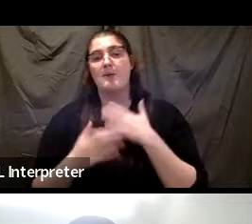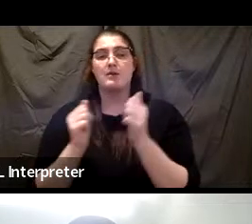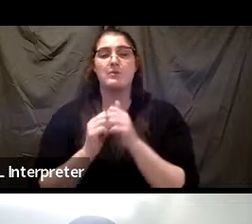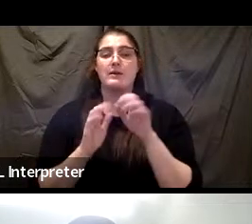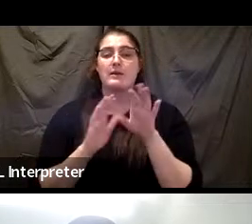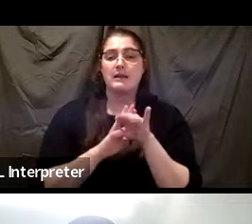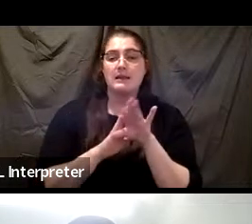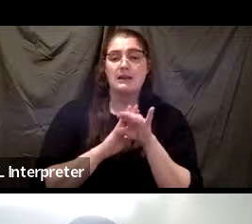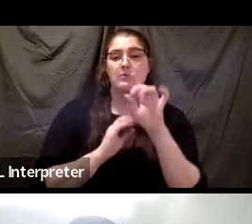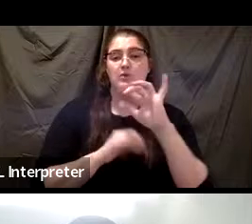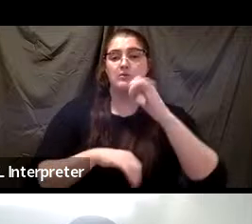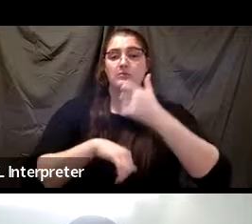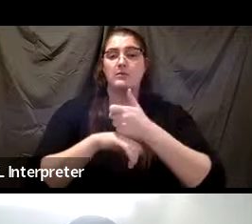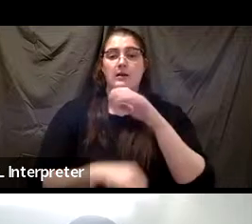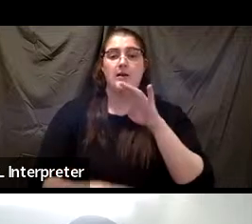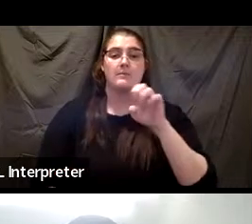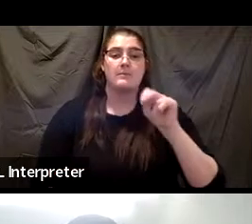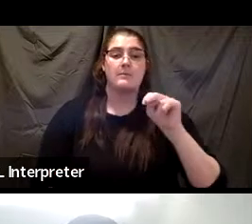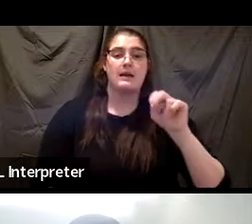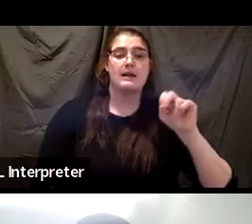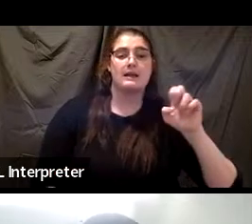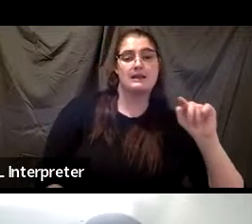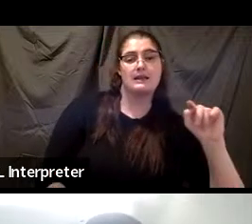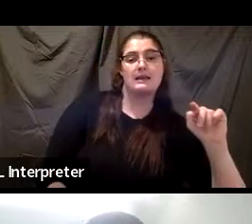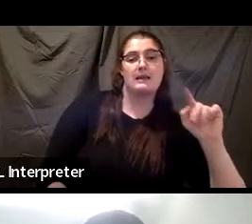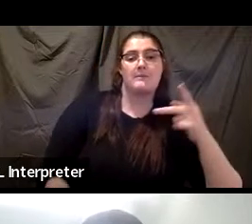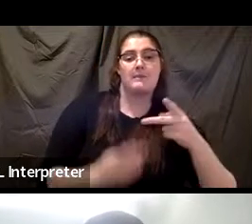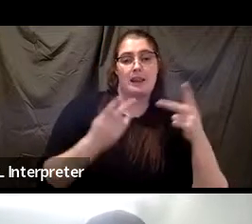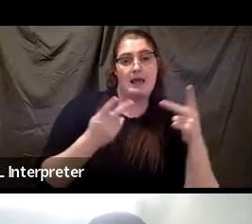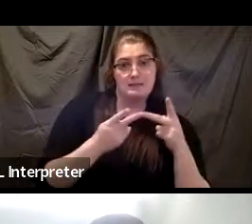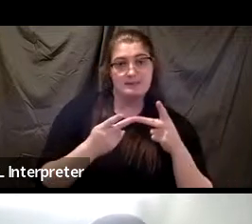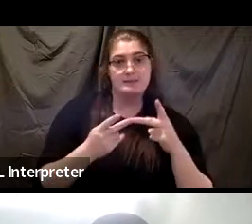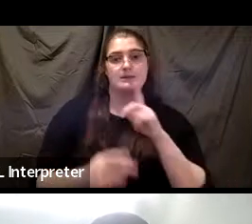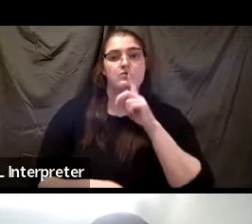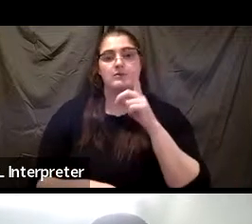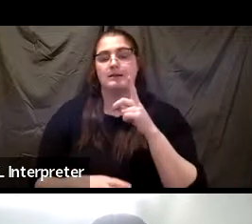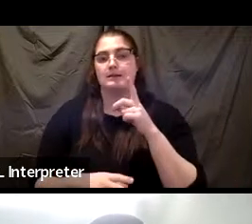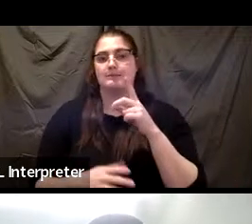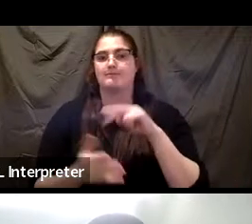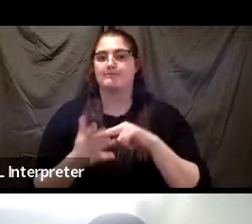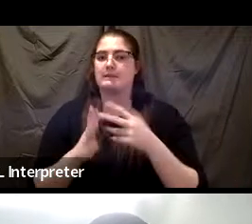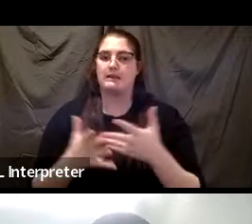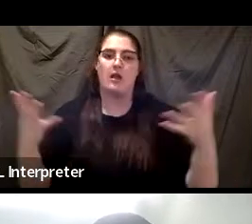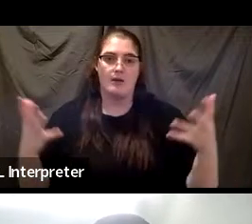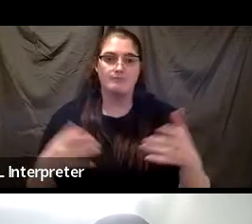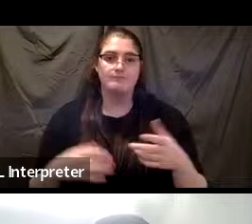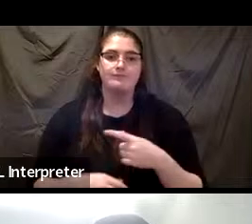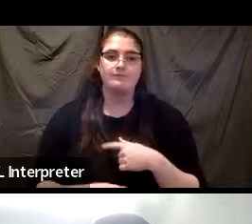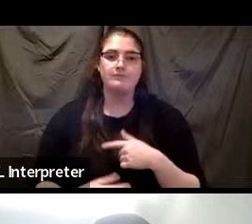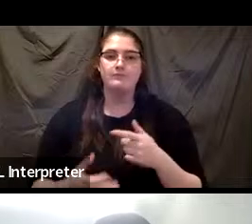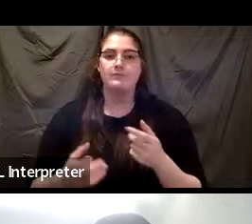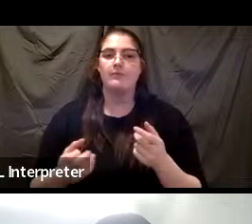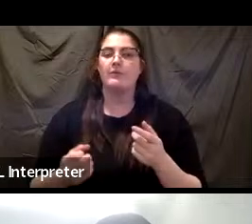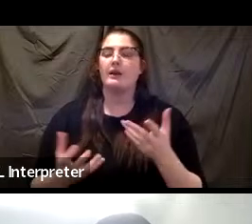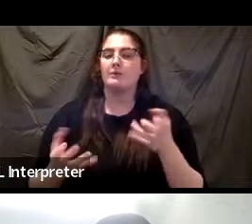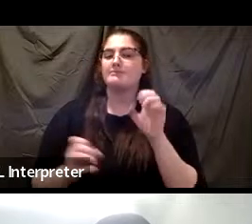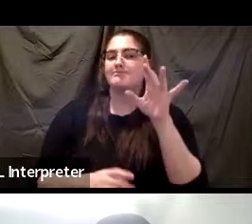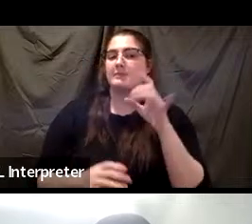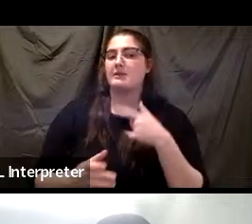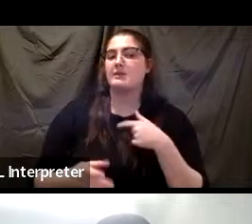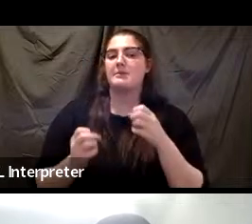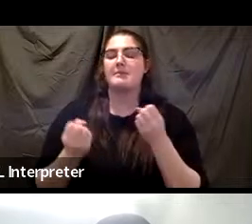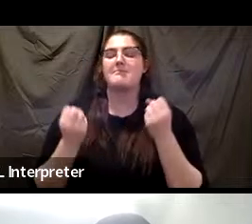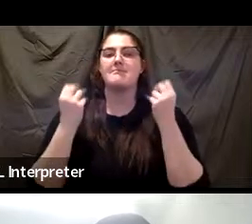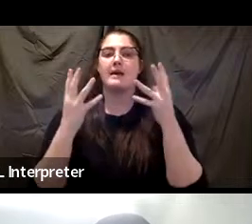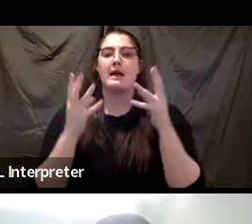all have installed on Bennett Place. Really means a lot. I just wanted to, it's been a number of requests